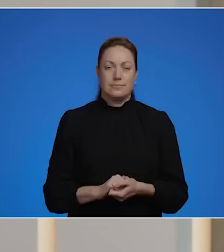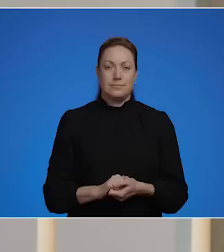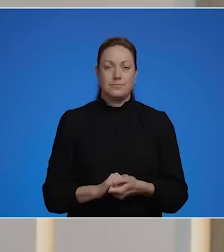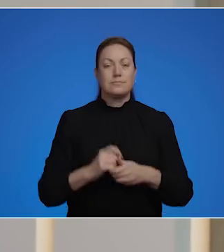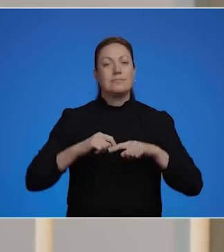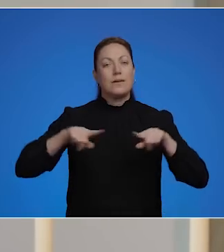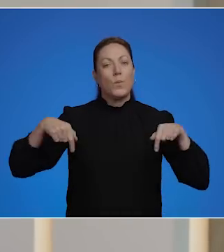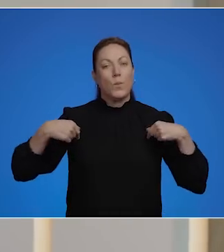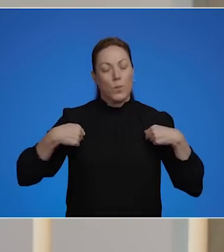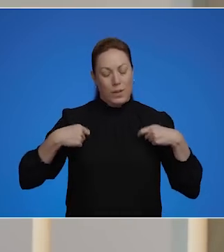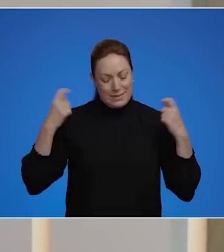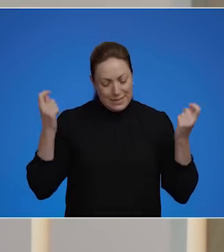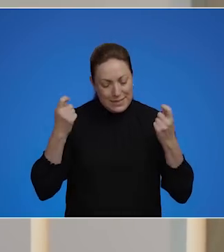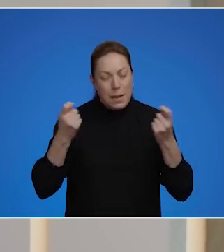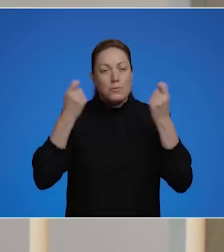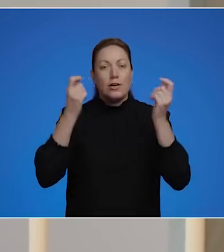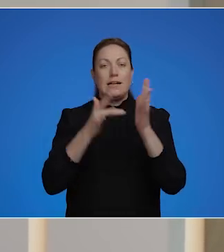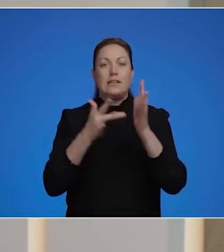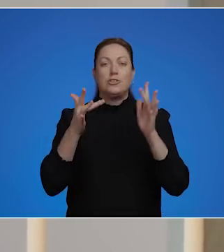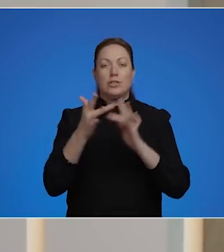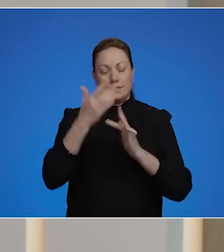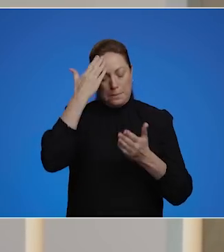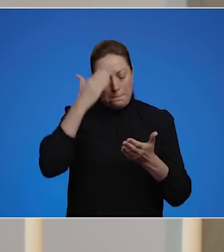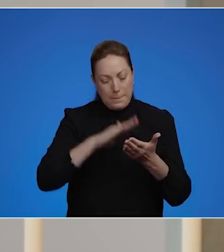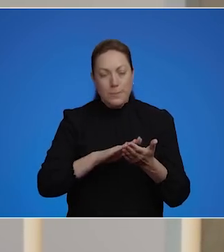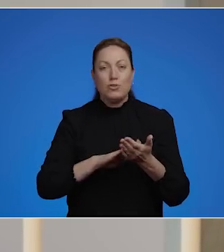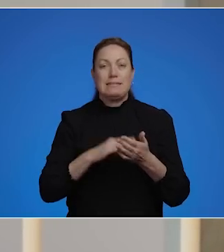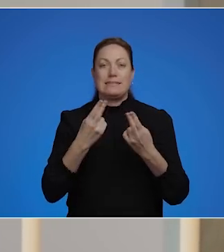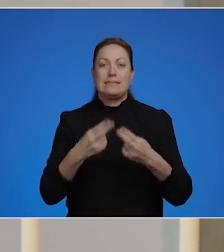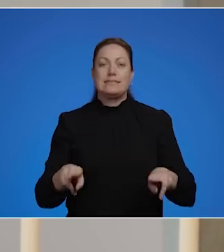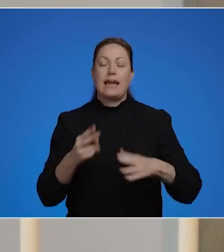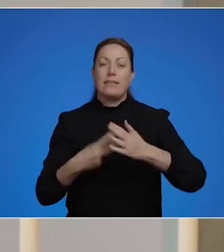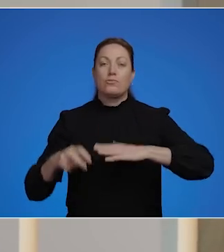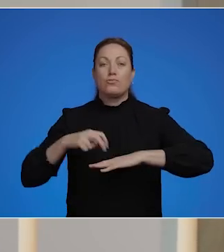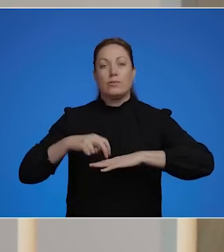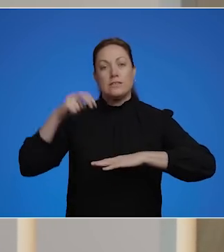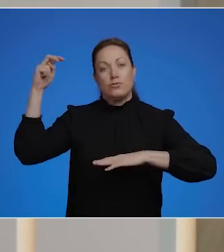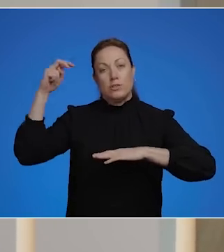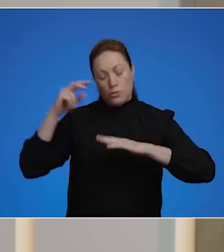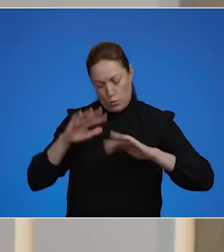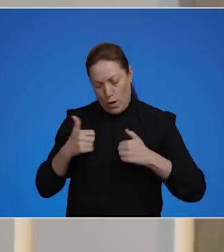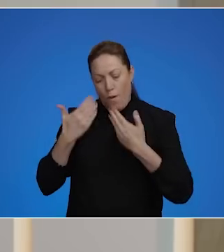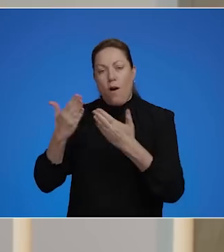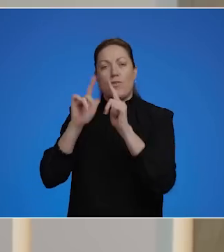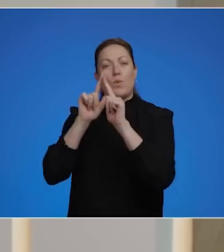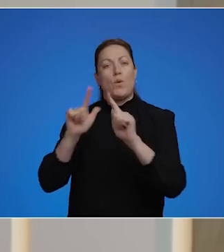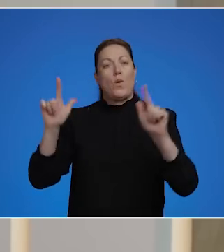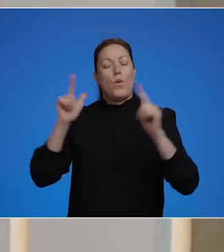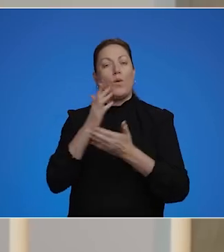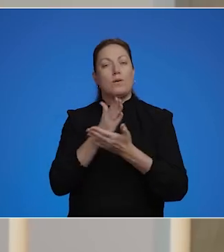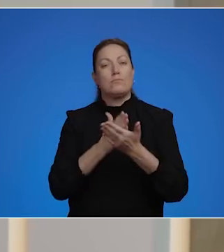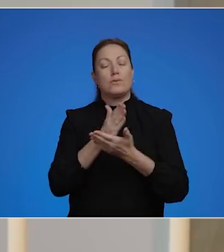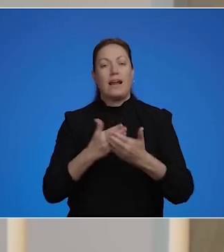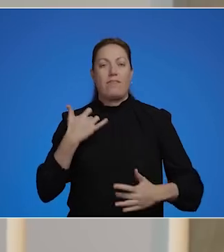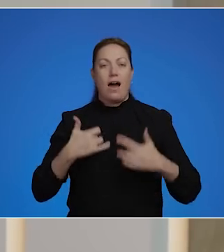therefore, as we celebrate the memorial of his death and resurrection, we offer you, Lord, the bread of life and the